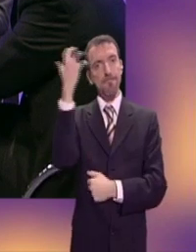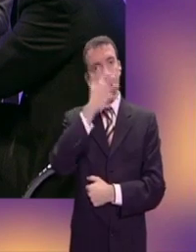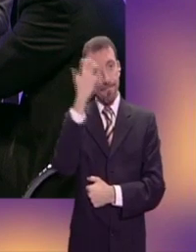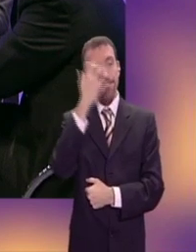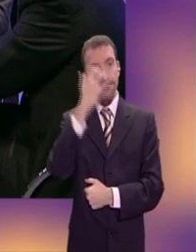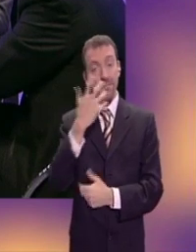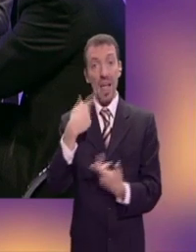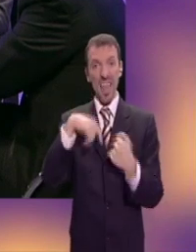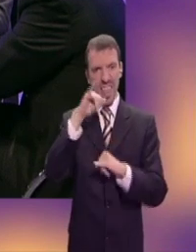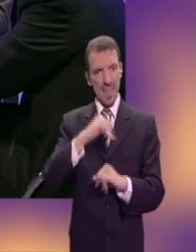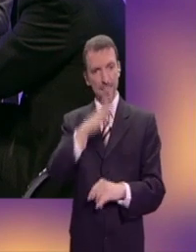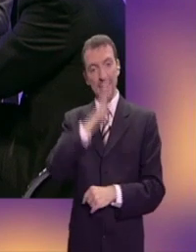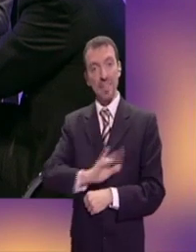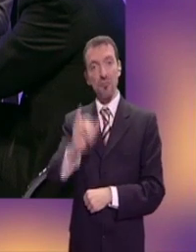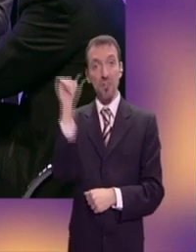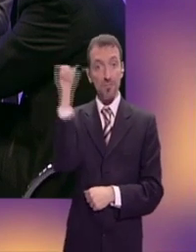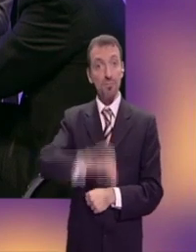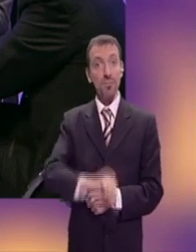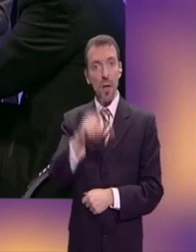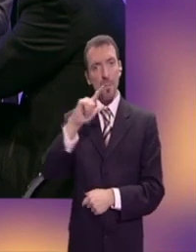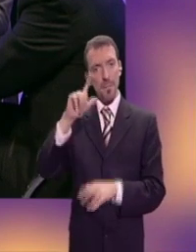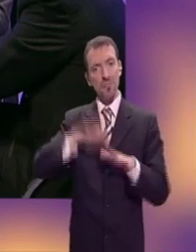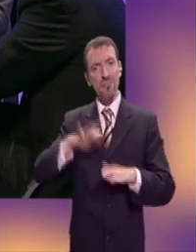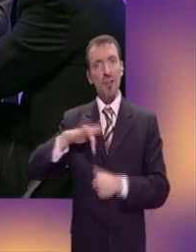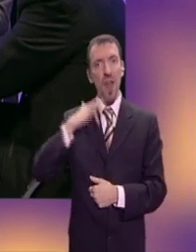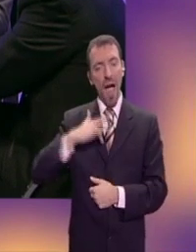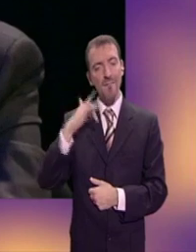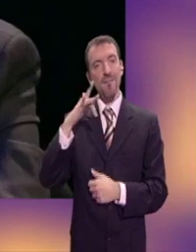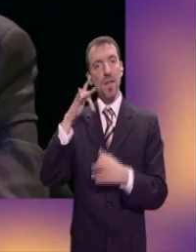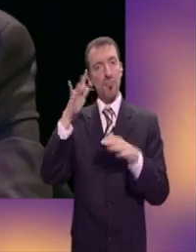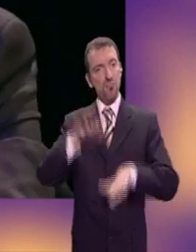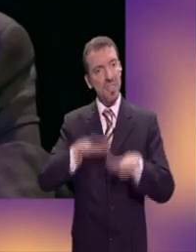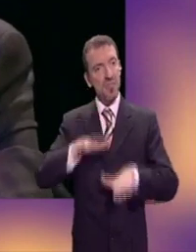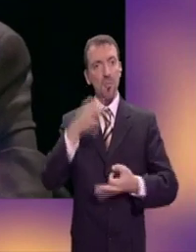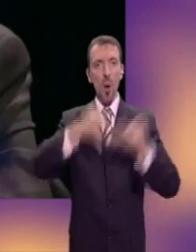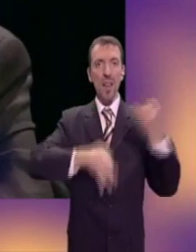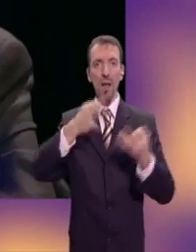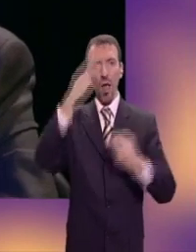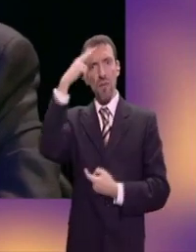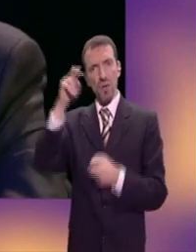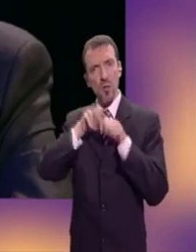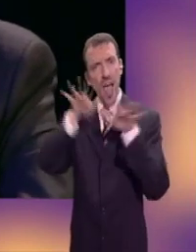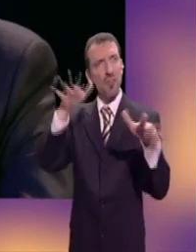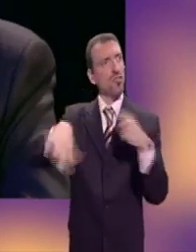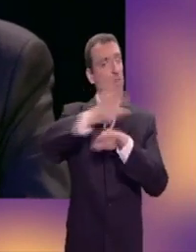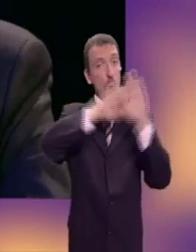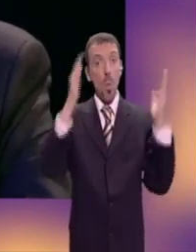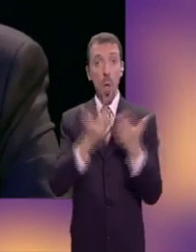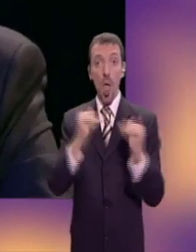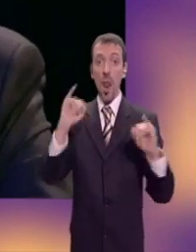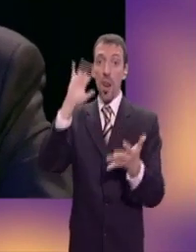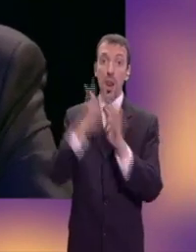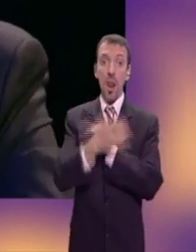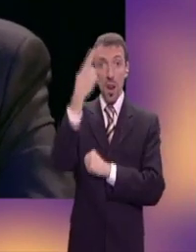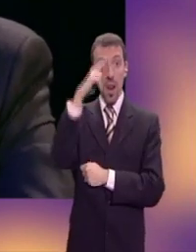most serious defeats for British life, British political reputation worldwide. And there is no